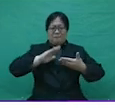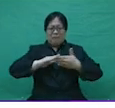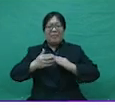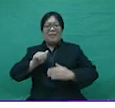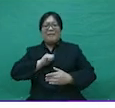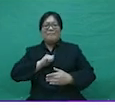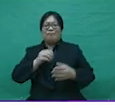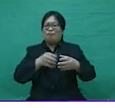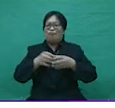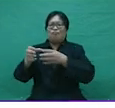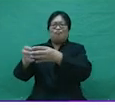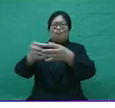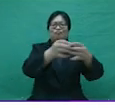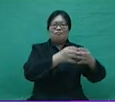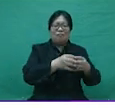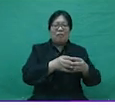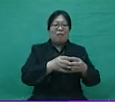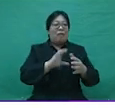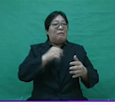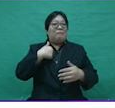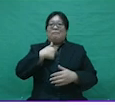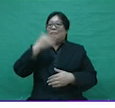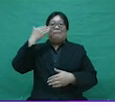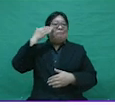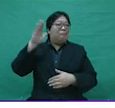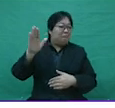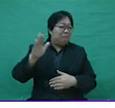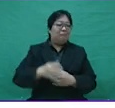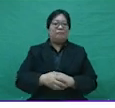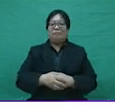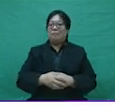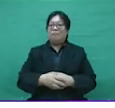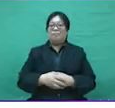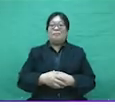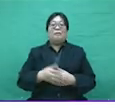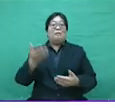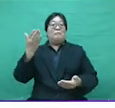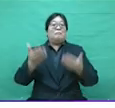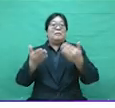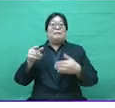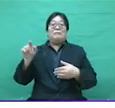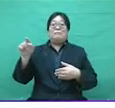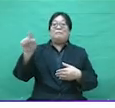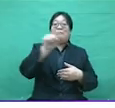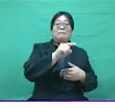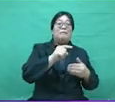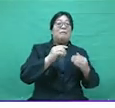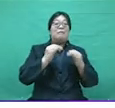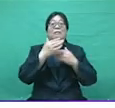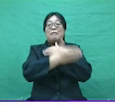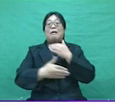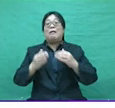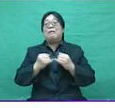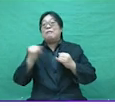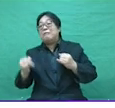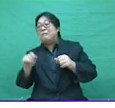own city, and were not realizing that in the neighborhood, in the neighbor